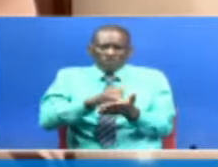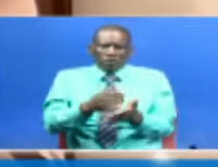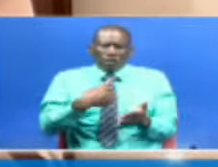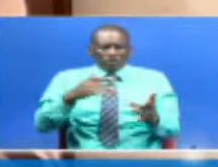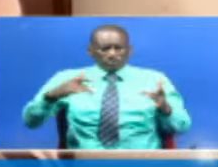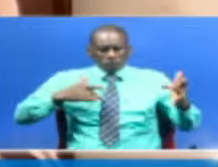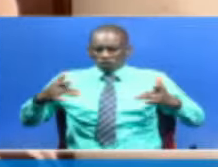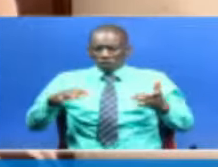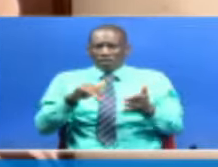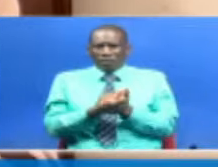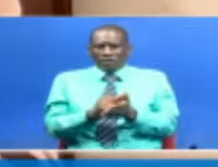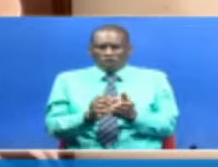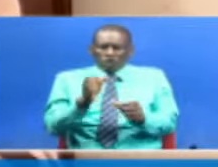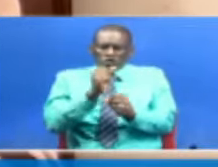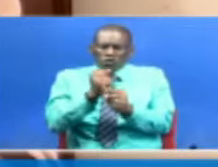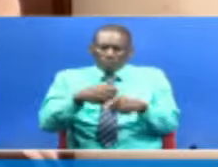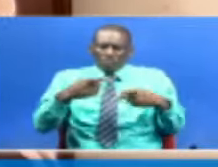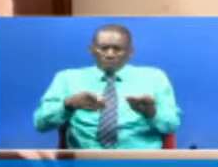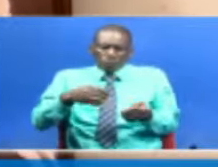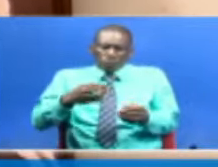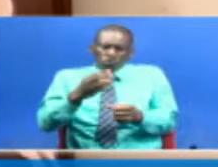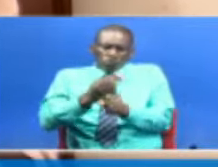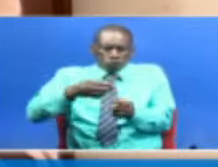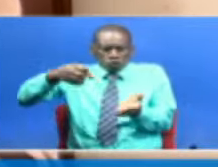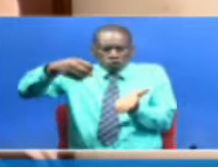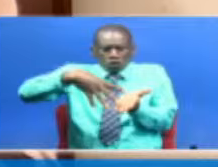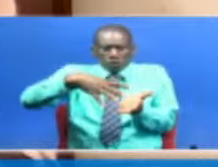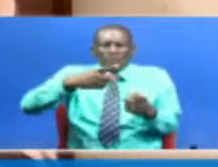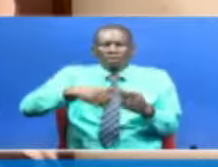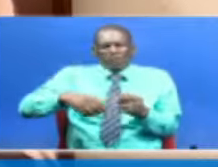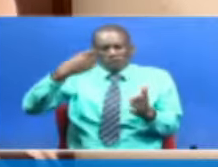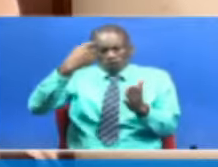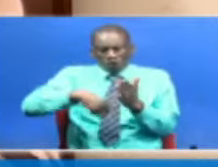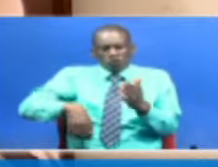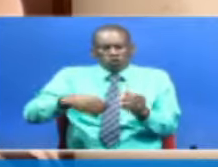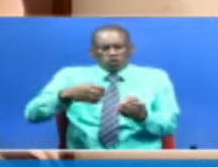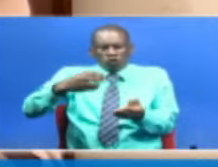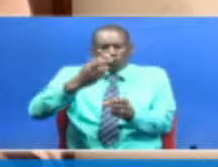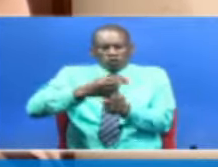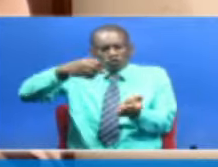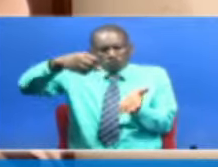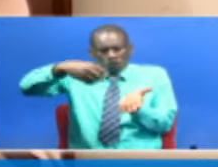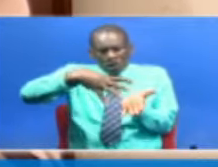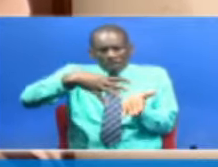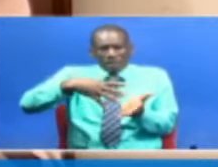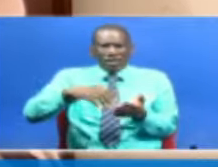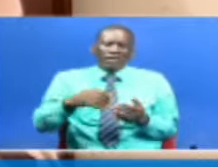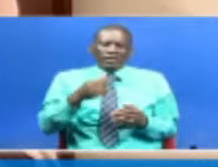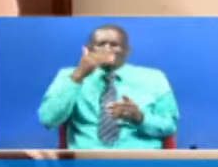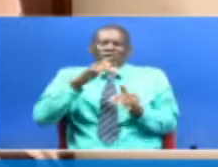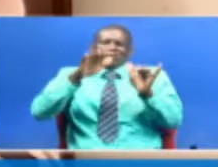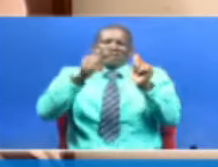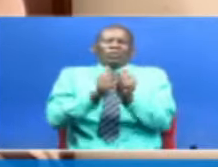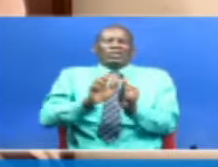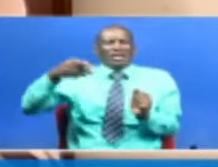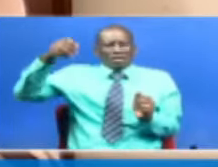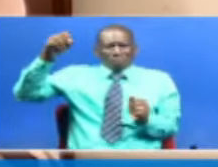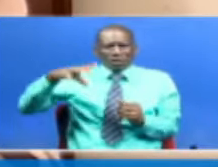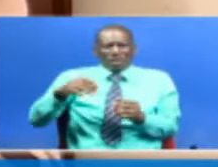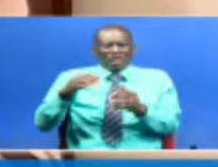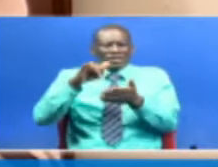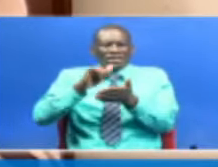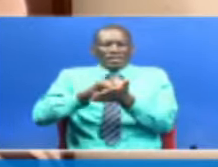that you're pushing people to do solar, but the cost of doing it, you might as well just stay on the grid. Is that what you're experiencing